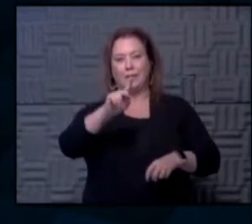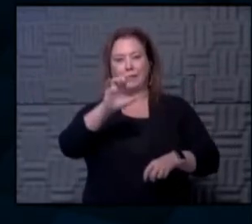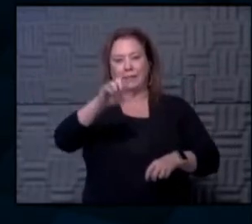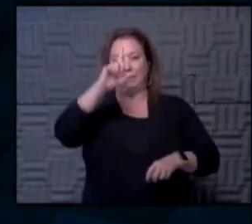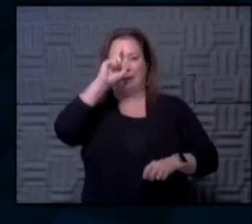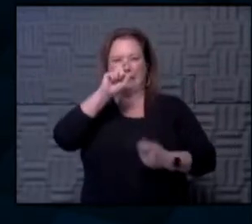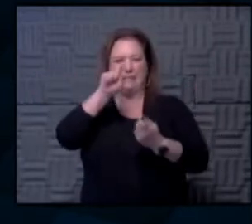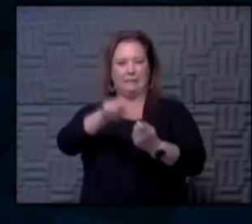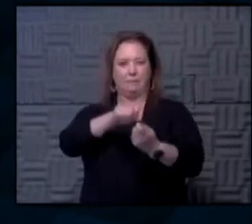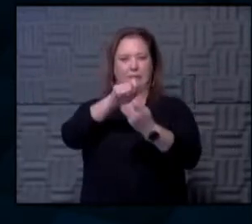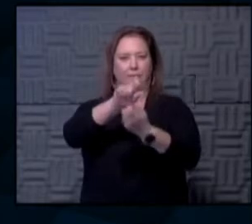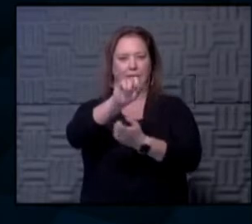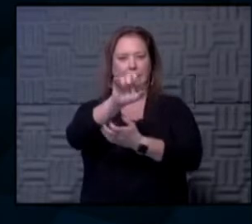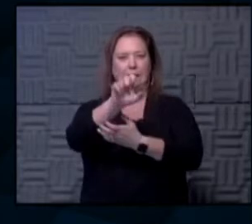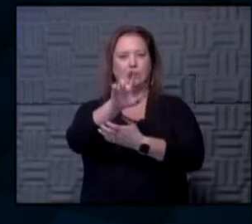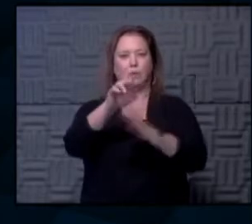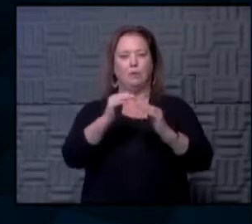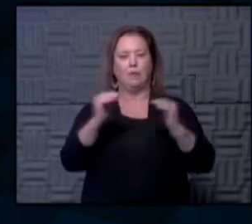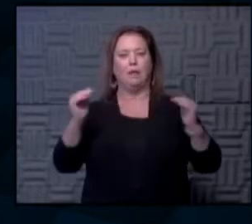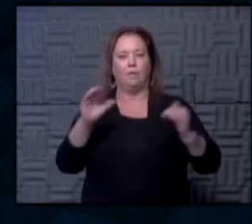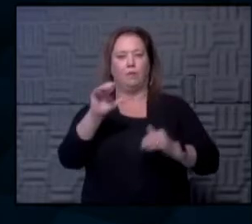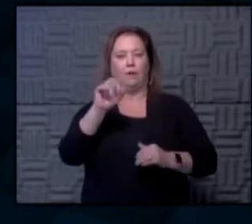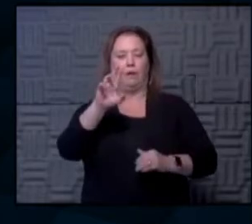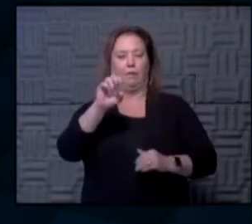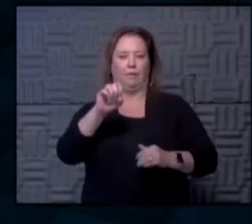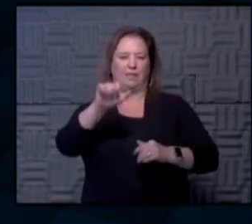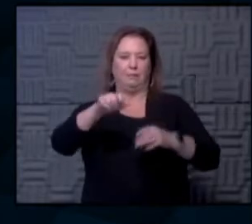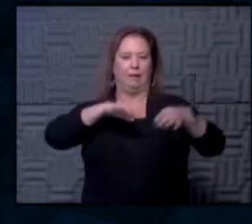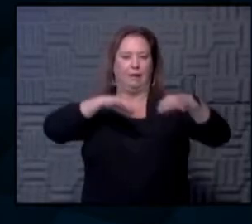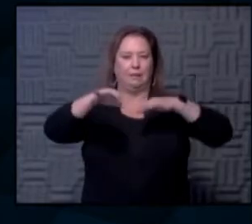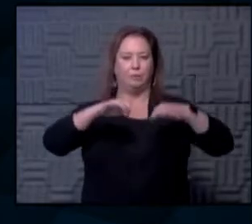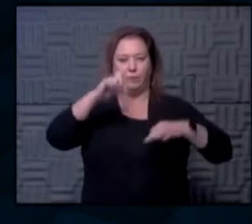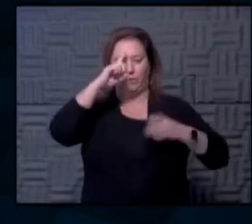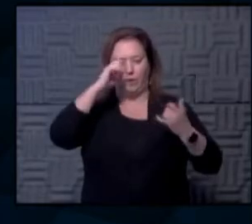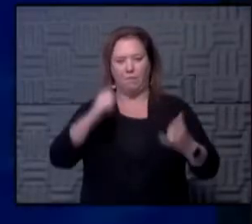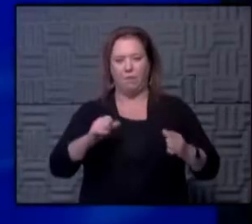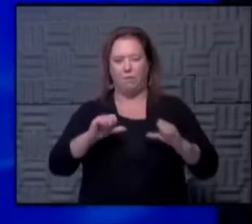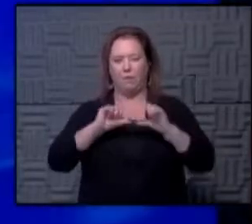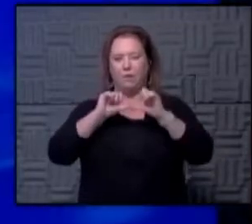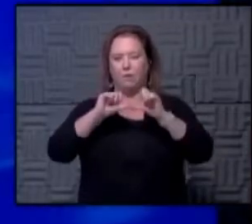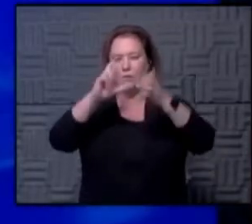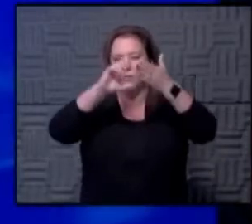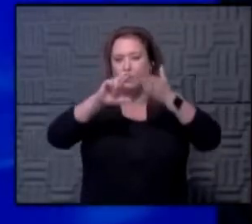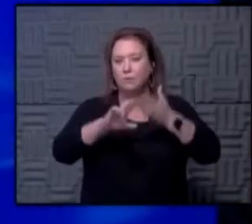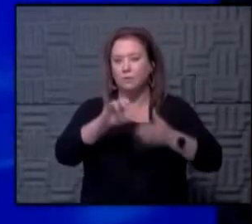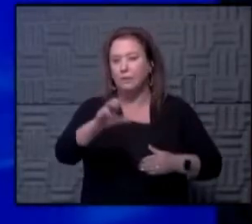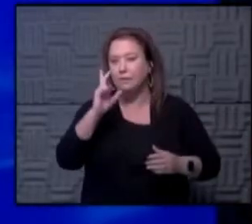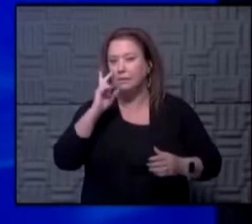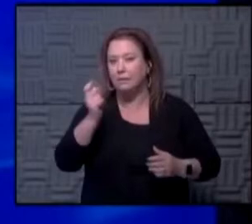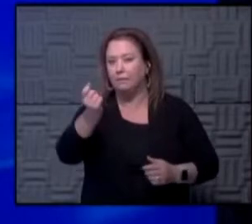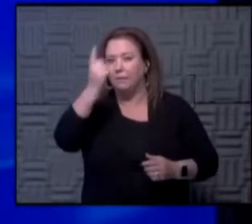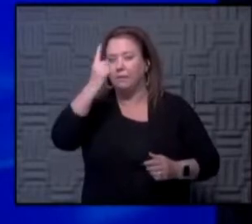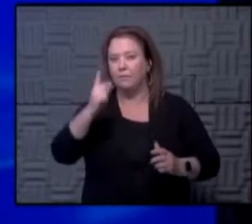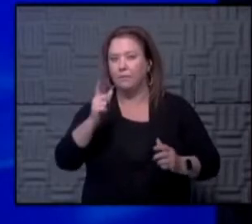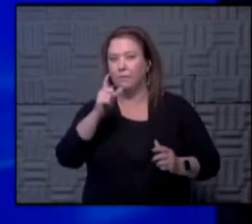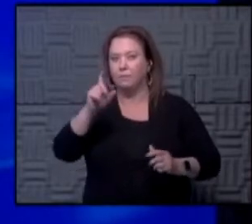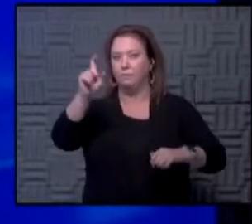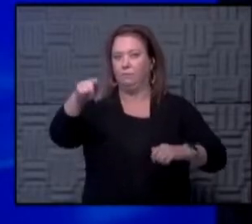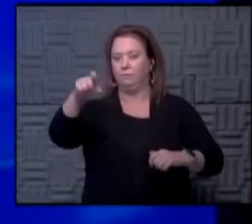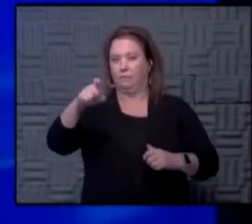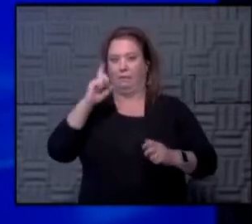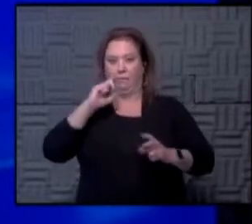need very specific ICU level care. That's my explanation at this point, but we'll continue to dig into that to understand if there's anything else we